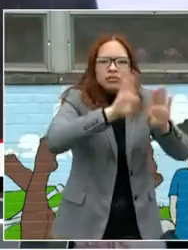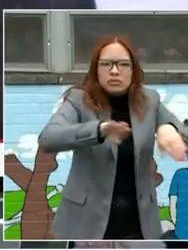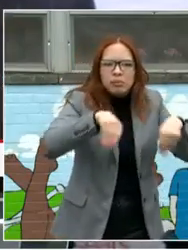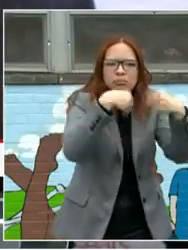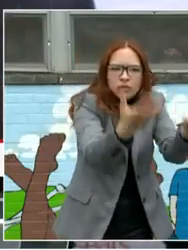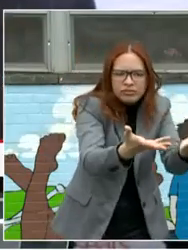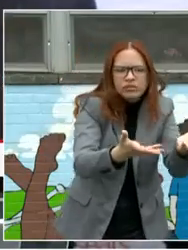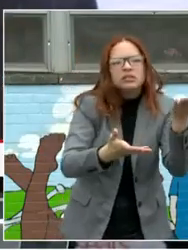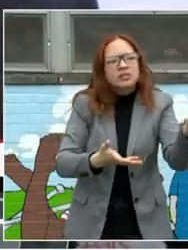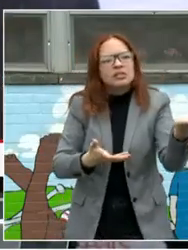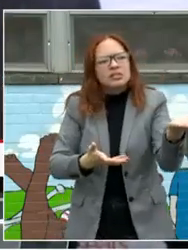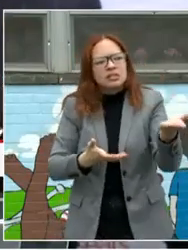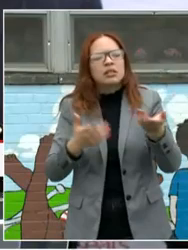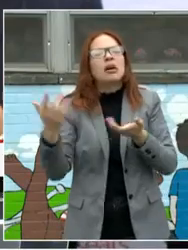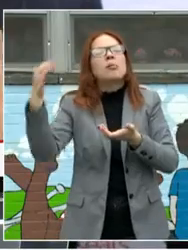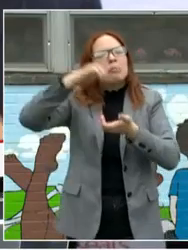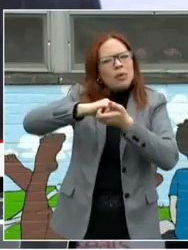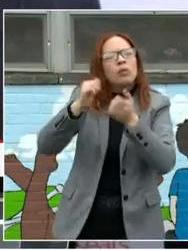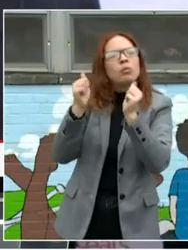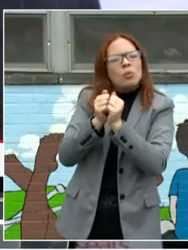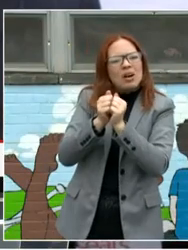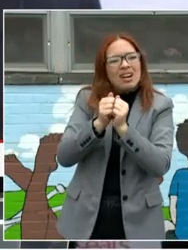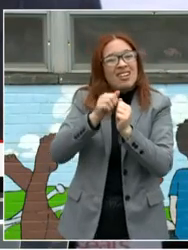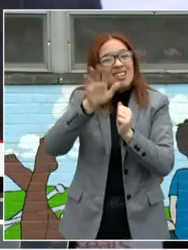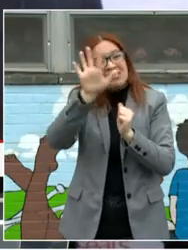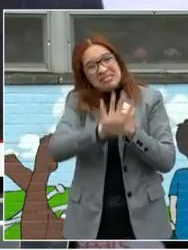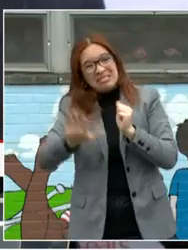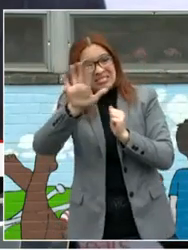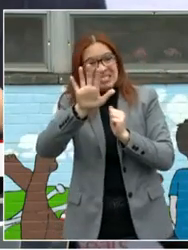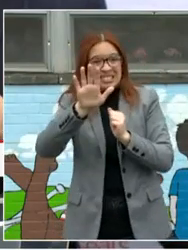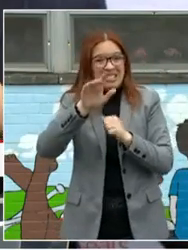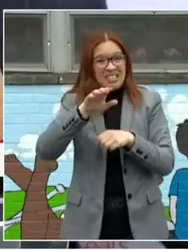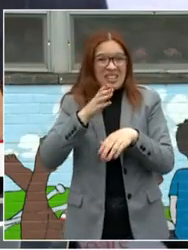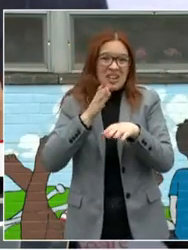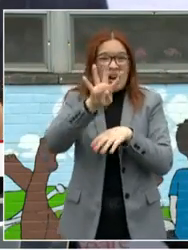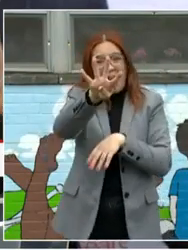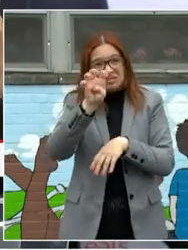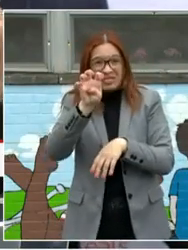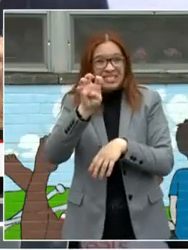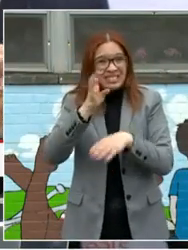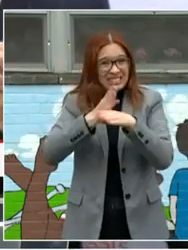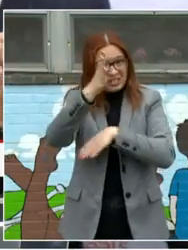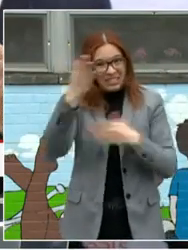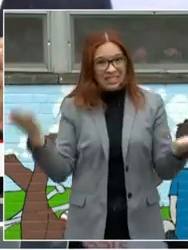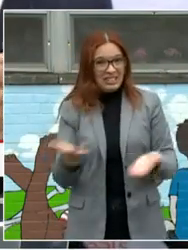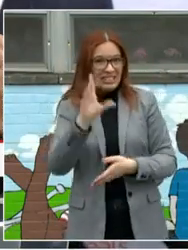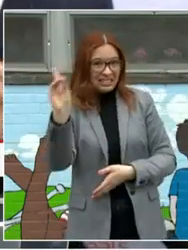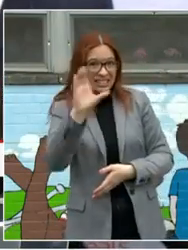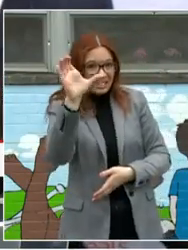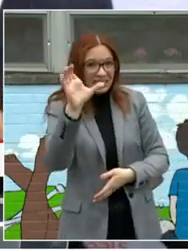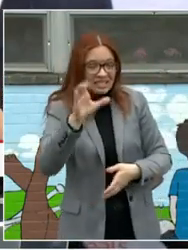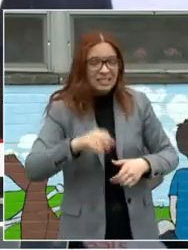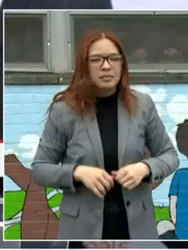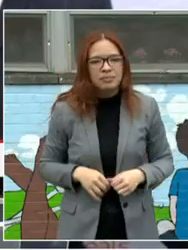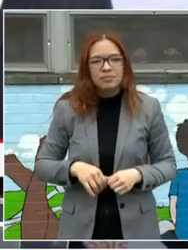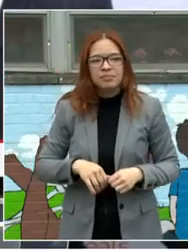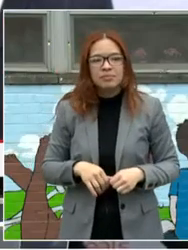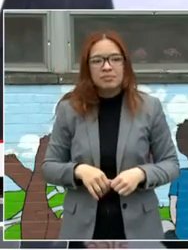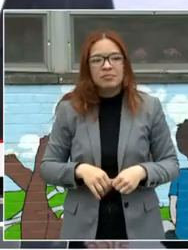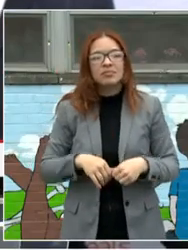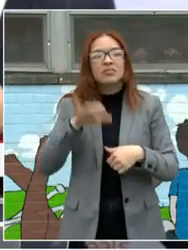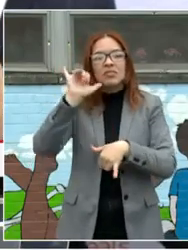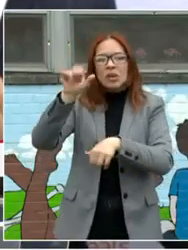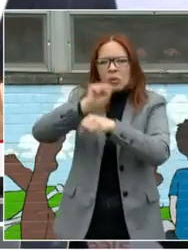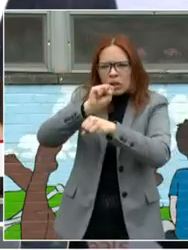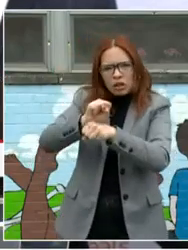partnership. We have over 400 providers in this city, and their work ensures that we are able to support our littlest